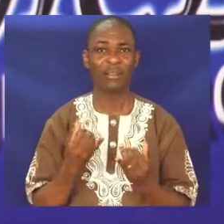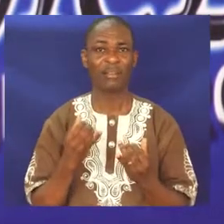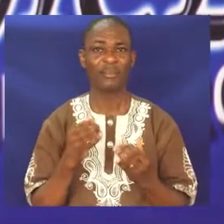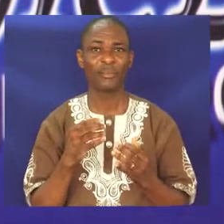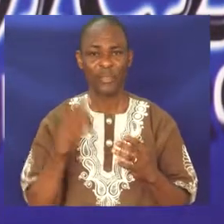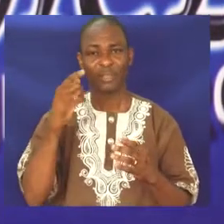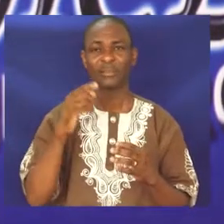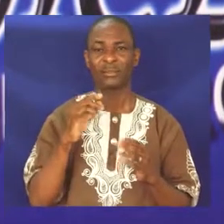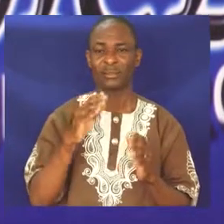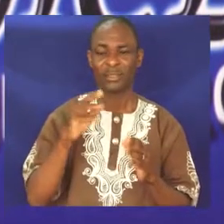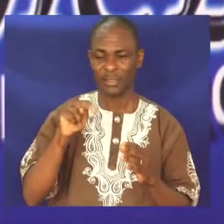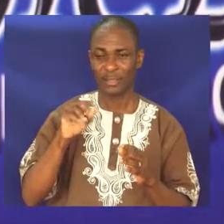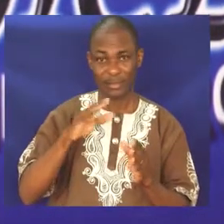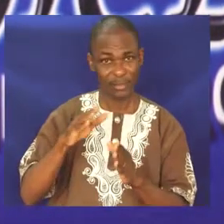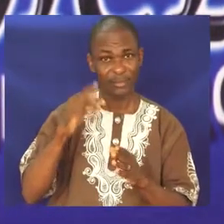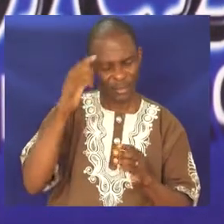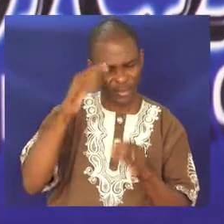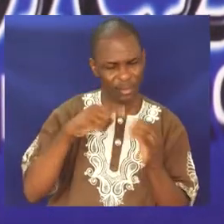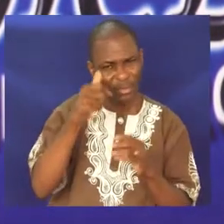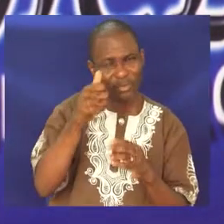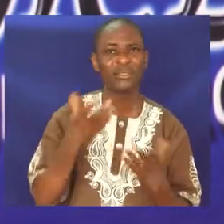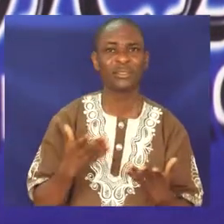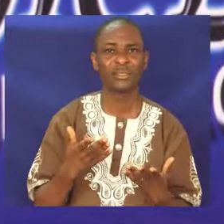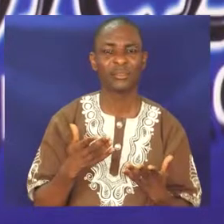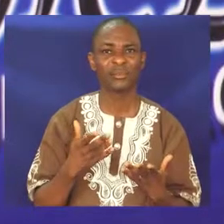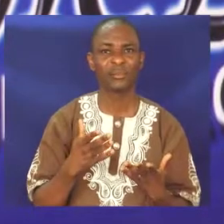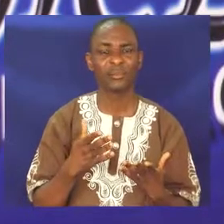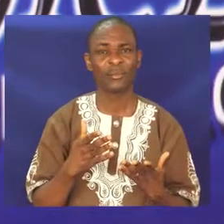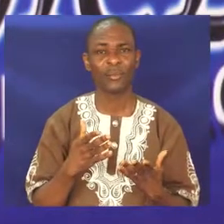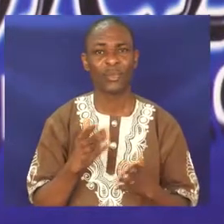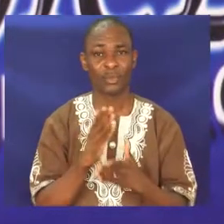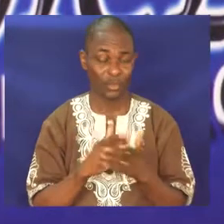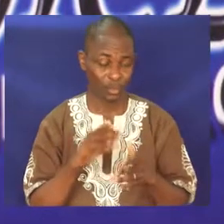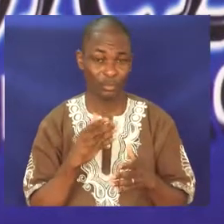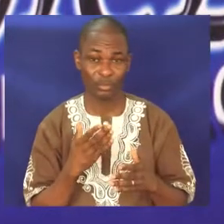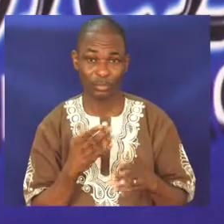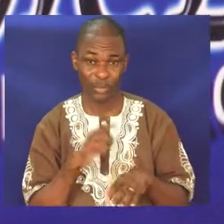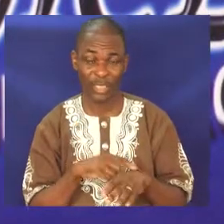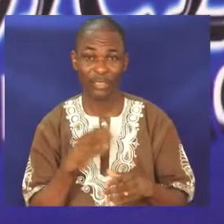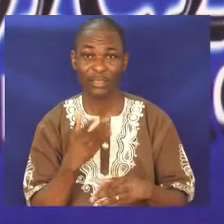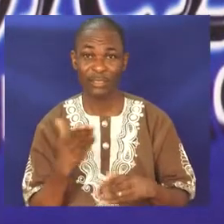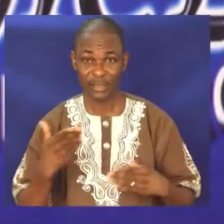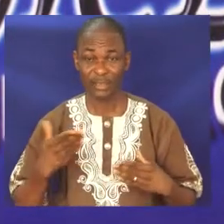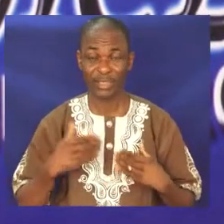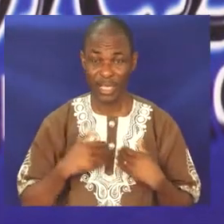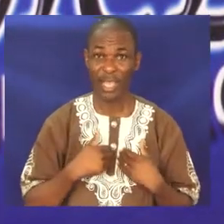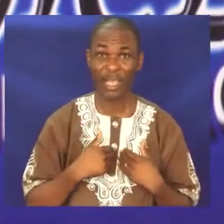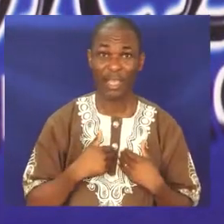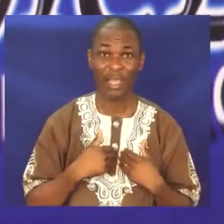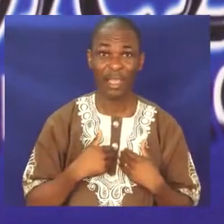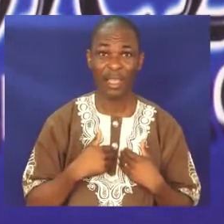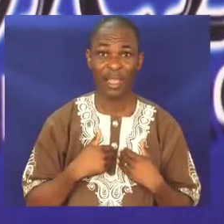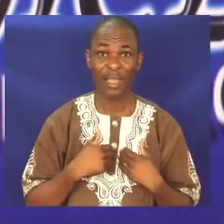You free and this before, so not a brother, one castle, a brother, boom. A toddler been a BBB, a crier near. Chief also ni